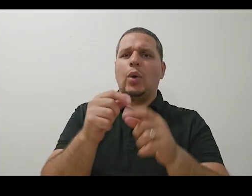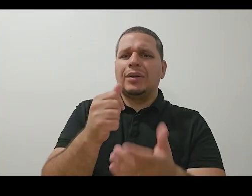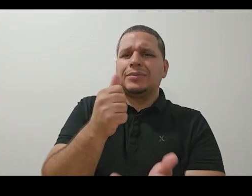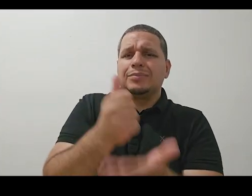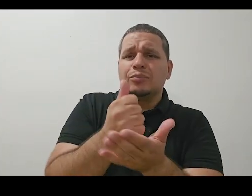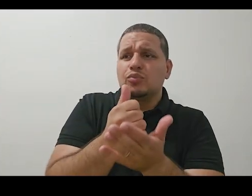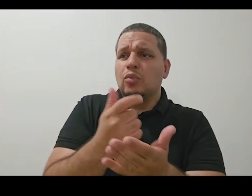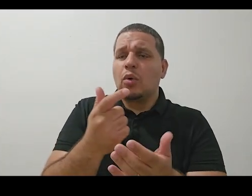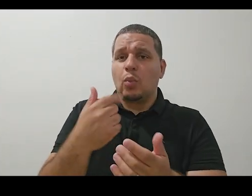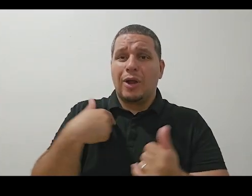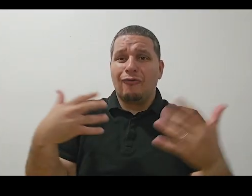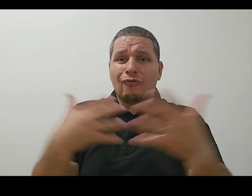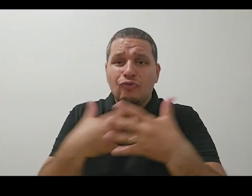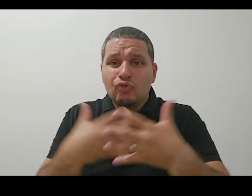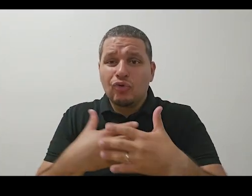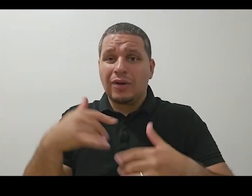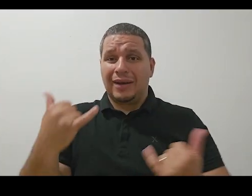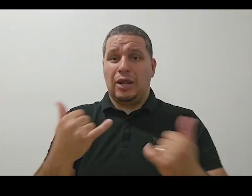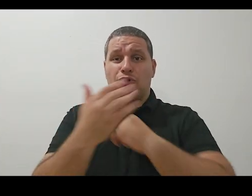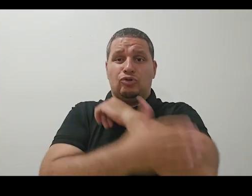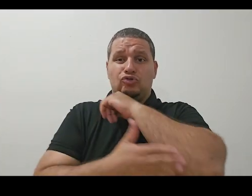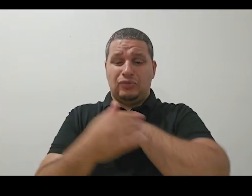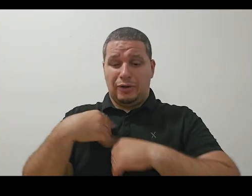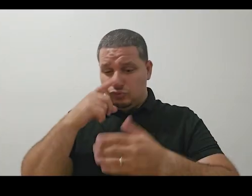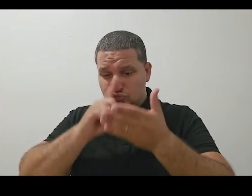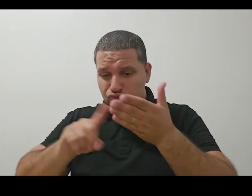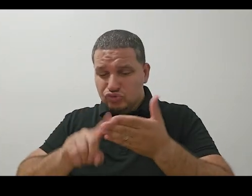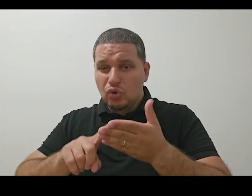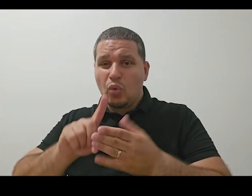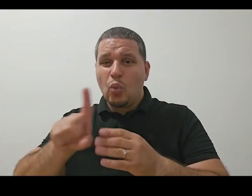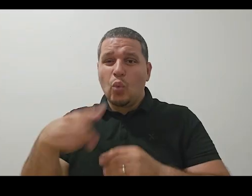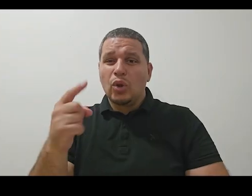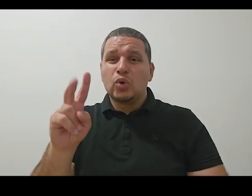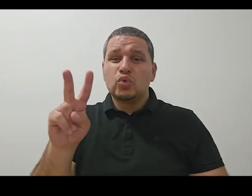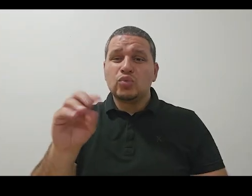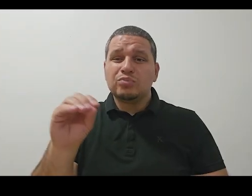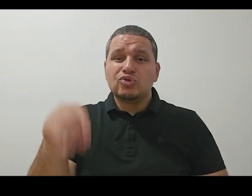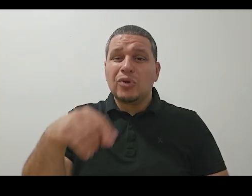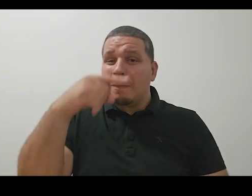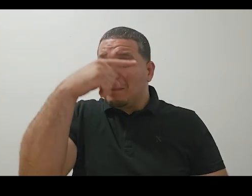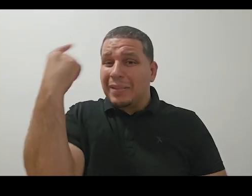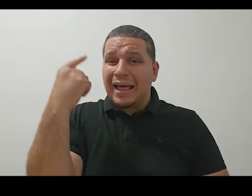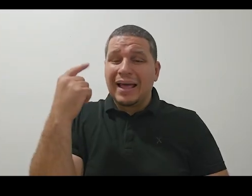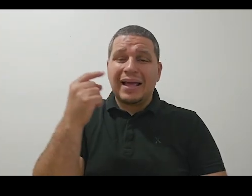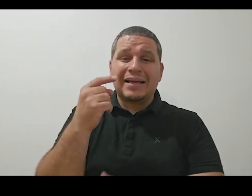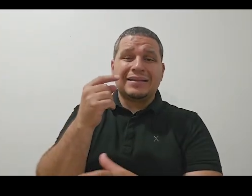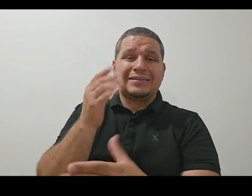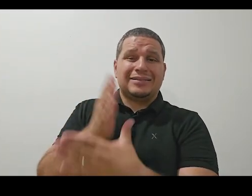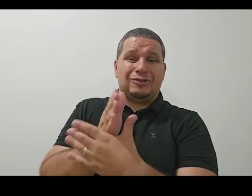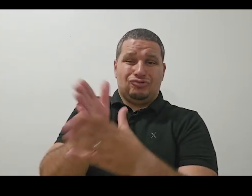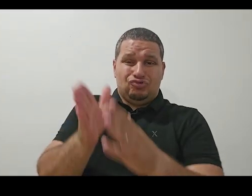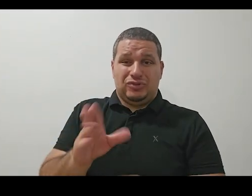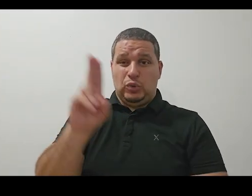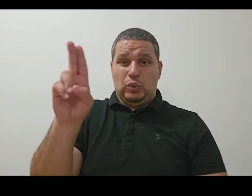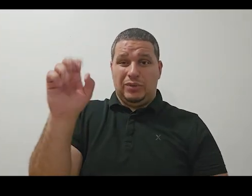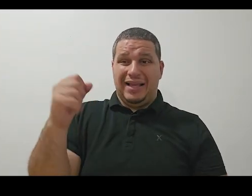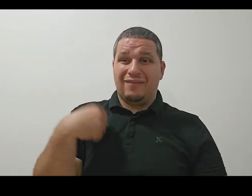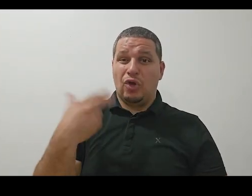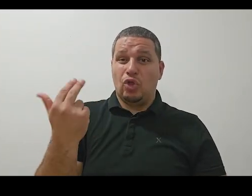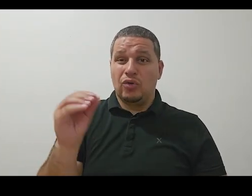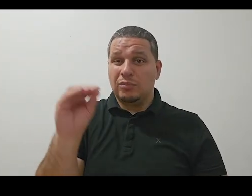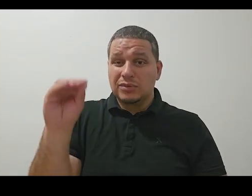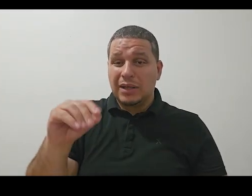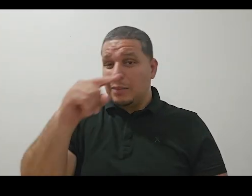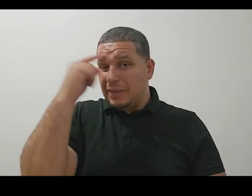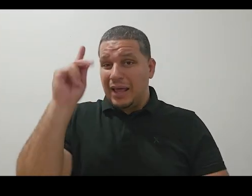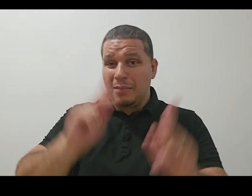we're afraid. In this country, I looked it up, it was only 2% of Black psychiatrists in the United States. We got 13%